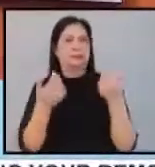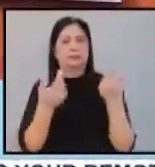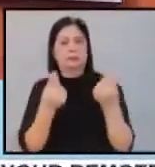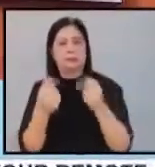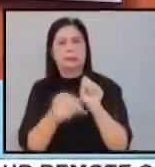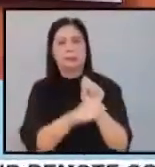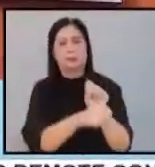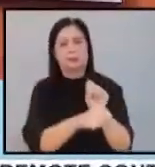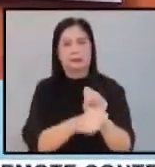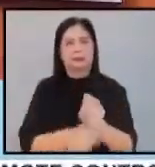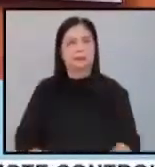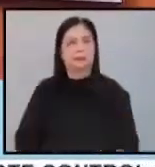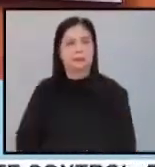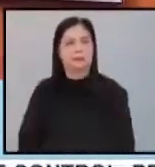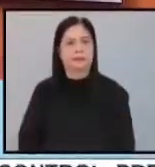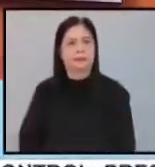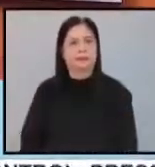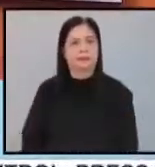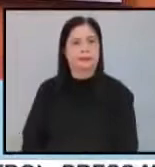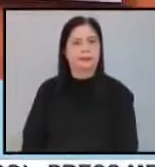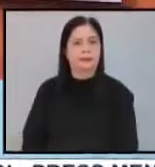tahakin?